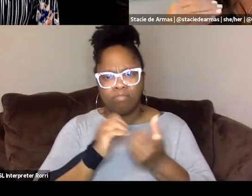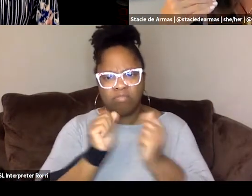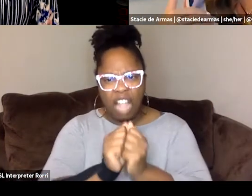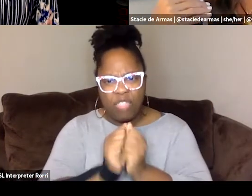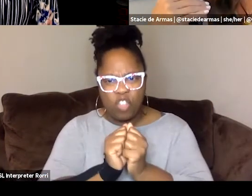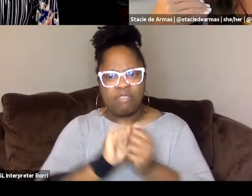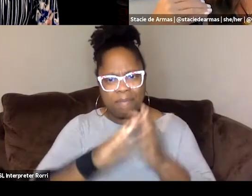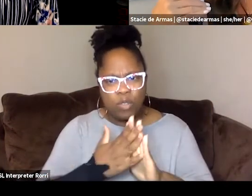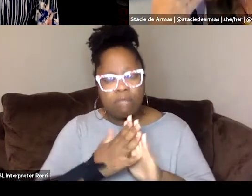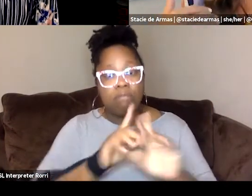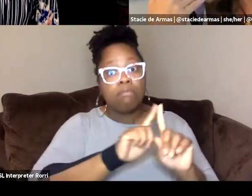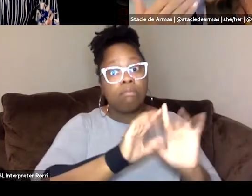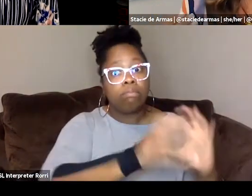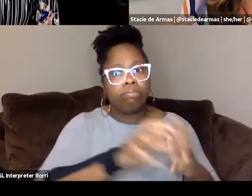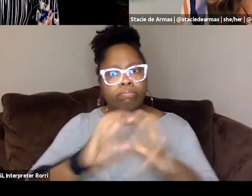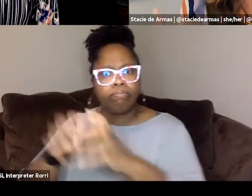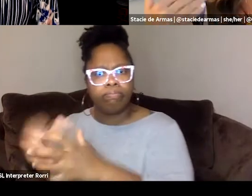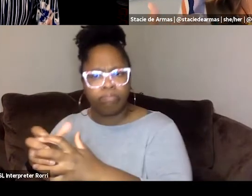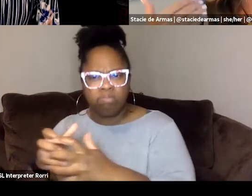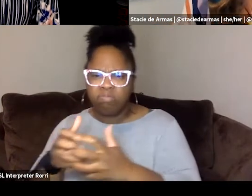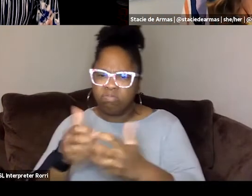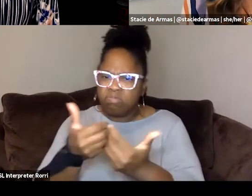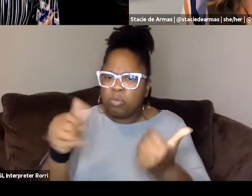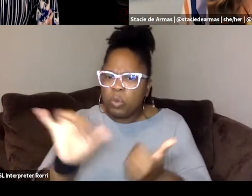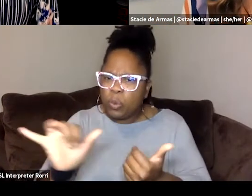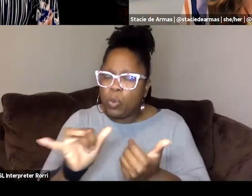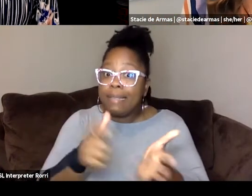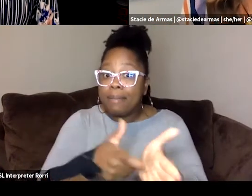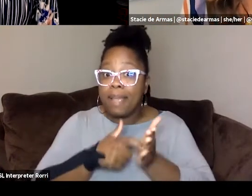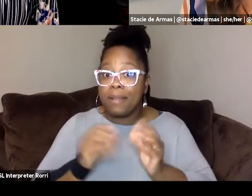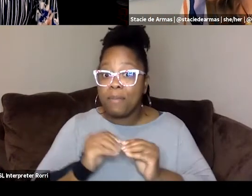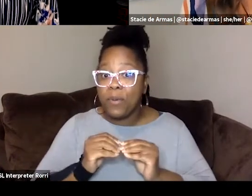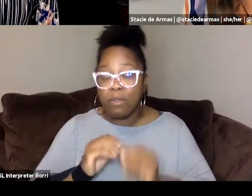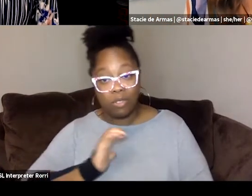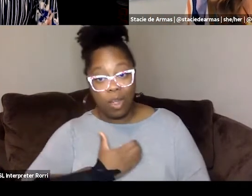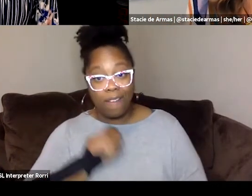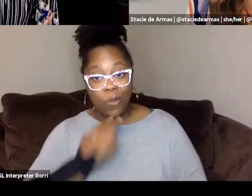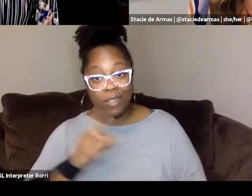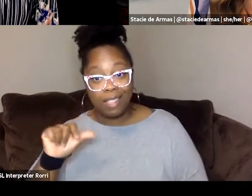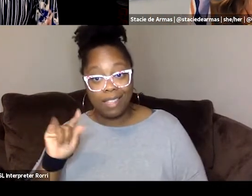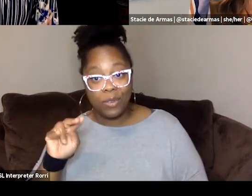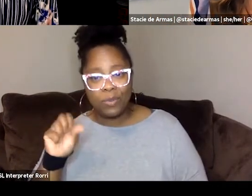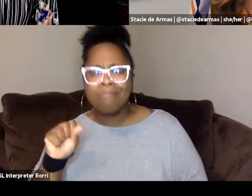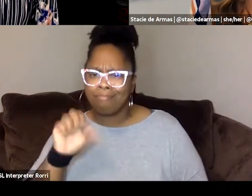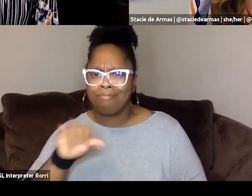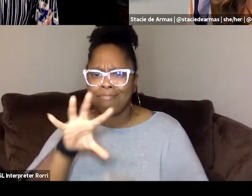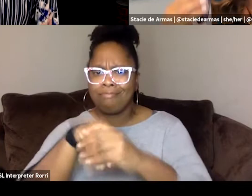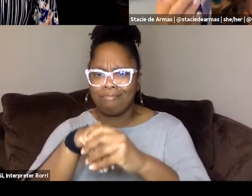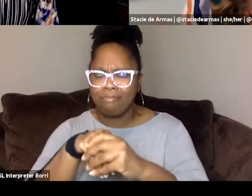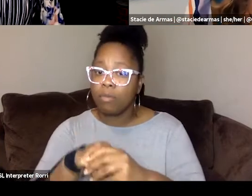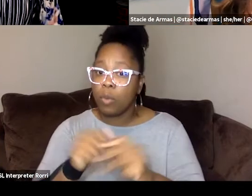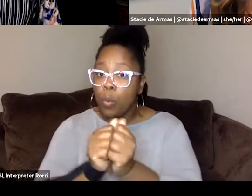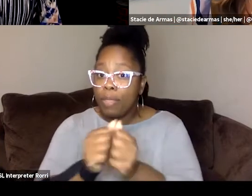groups forward for demanding more. So the space is there for our voice. And, you know, I'm hopeful that with more data like